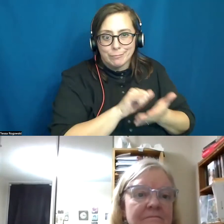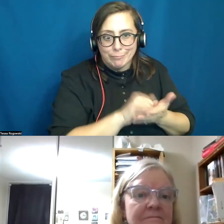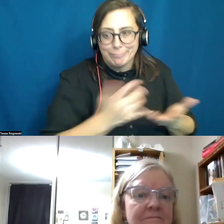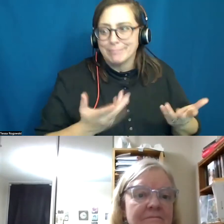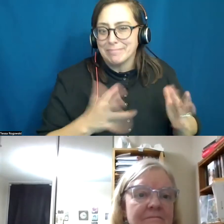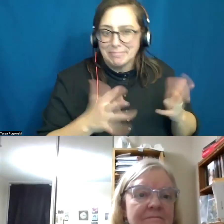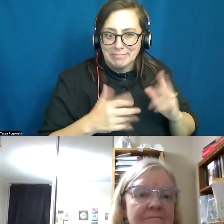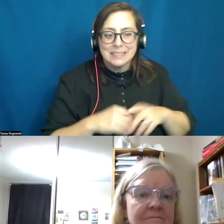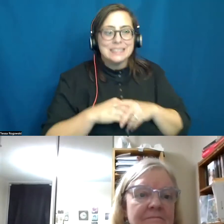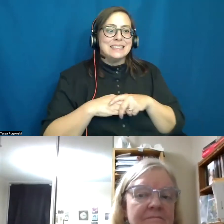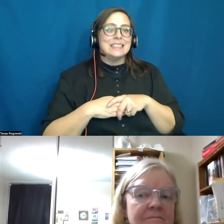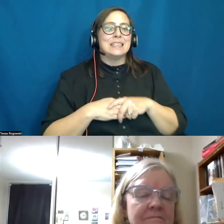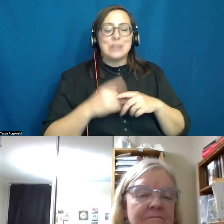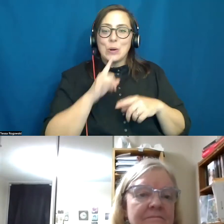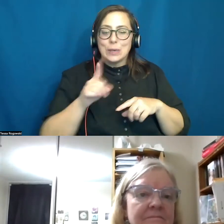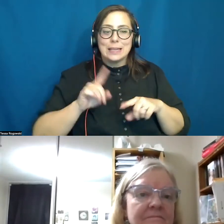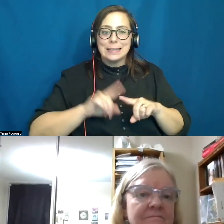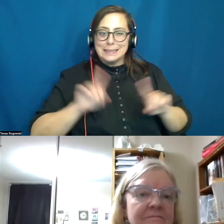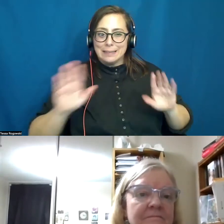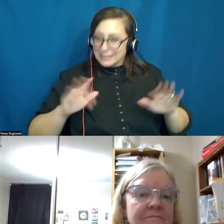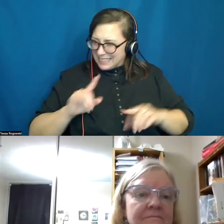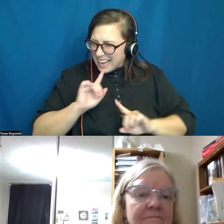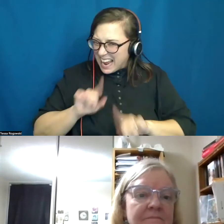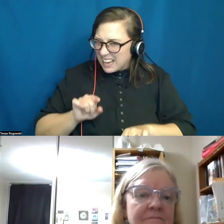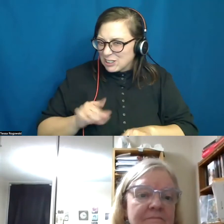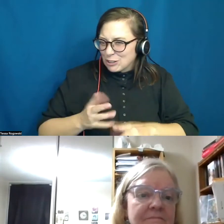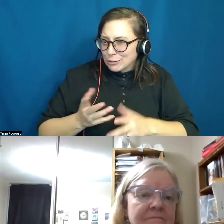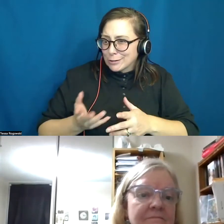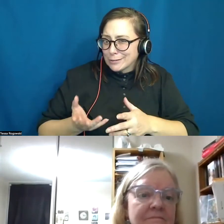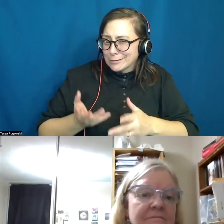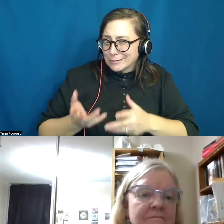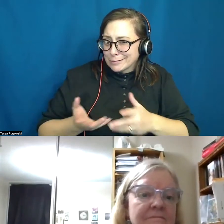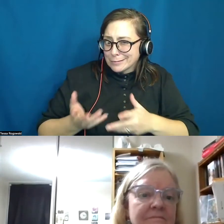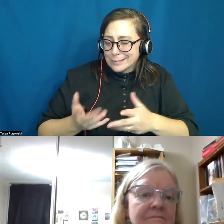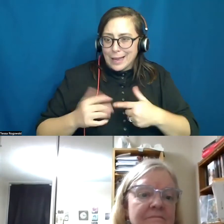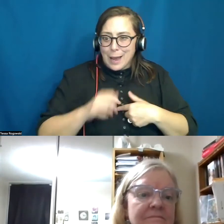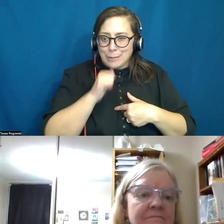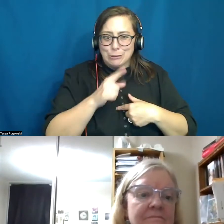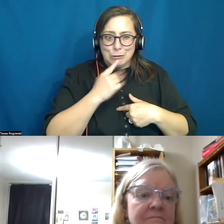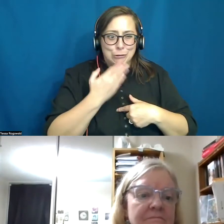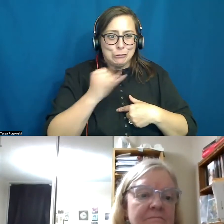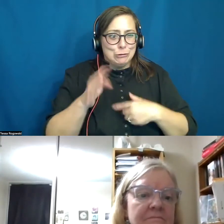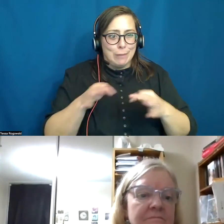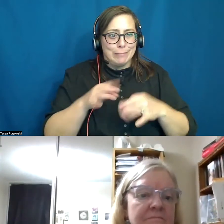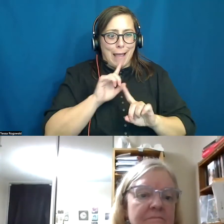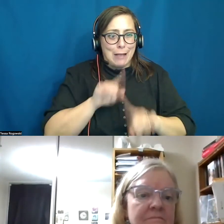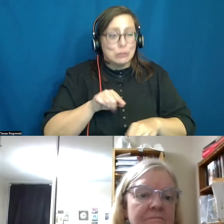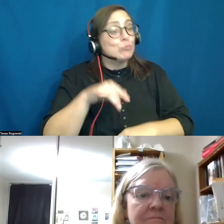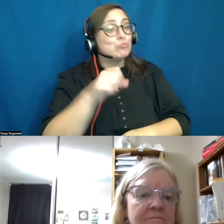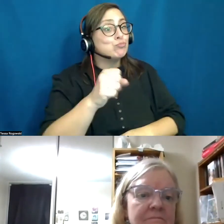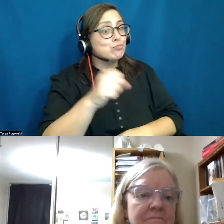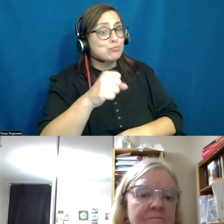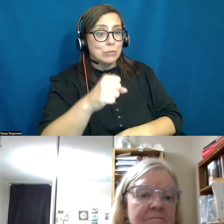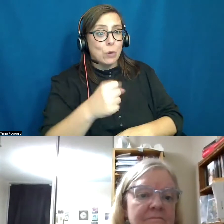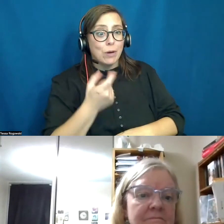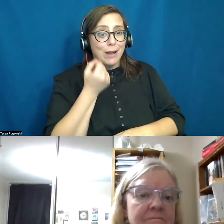yeah, so it is quite different. I'm not sure if does that answer the question? I'm not sure if I'm doing a good job of answering that. That does, yeah. Thank you. Okay, Yeah, it's